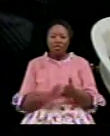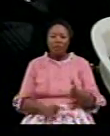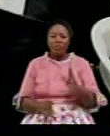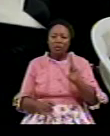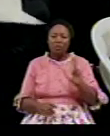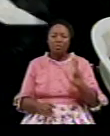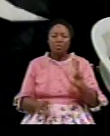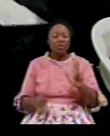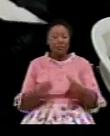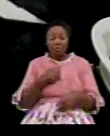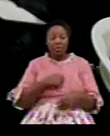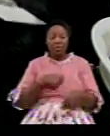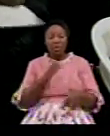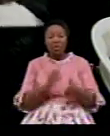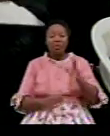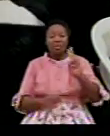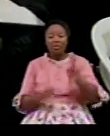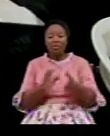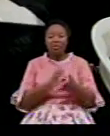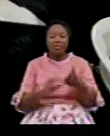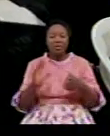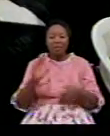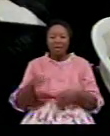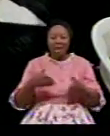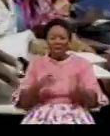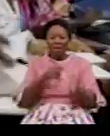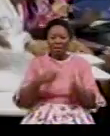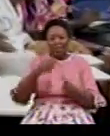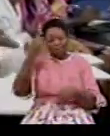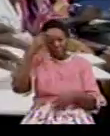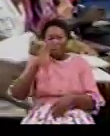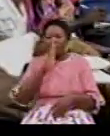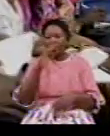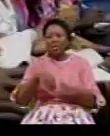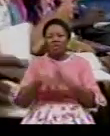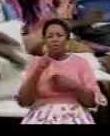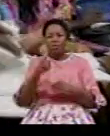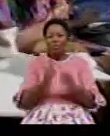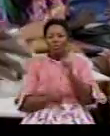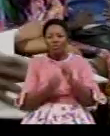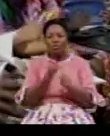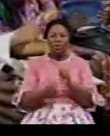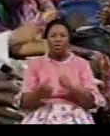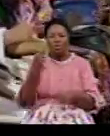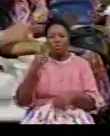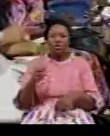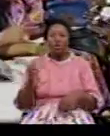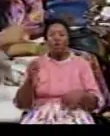say, Master Jesus, reign in my heart, reign in my home, reign.